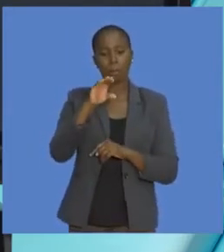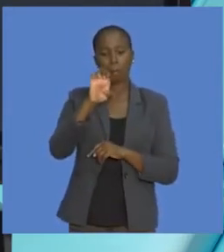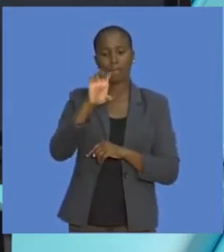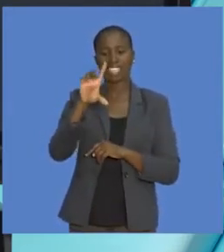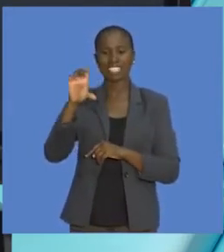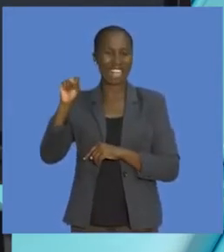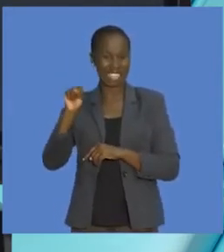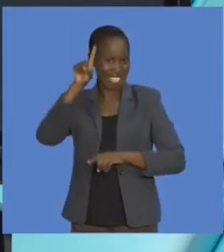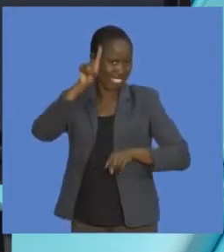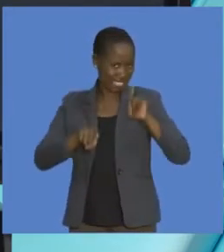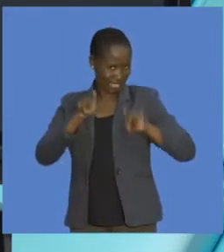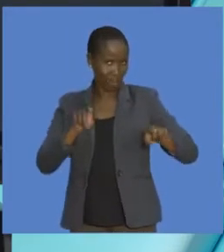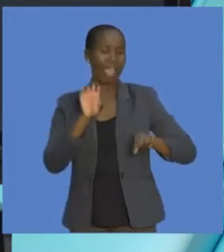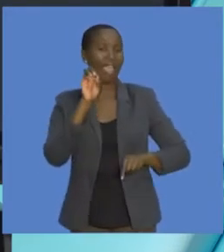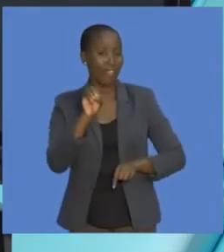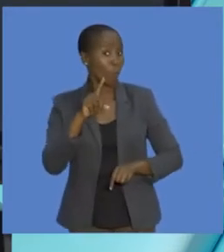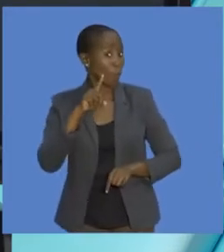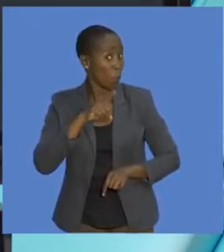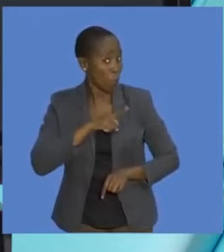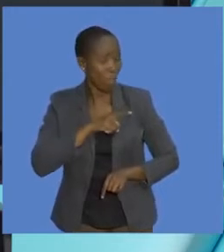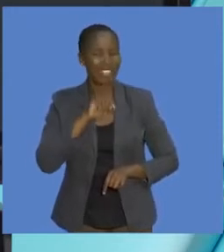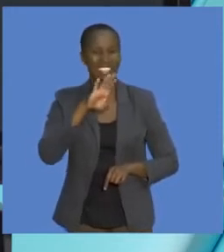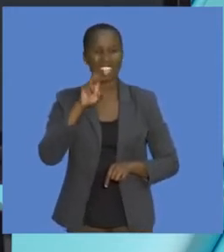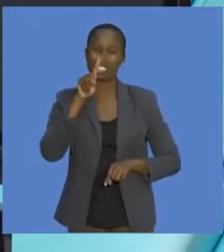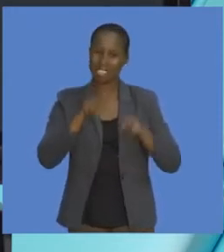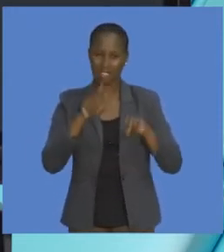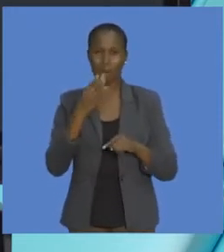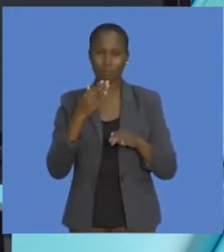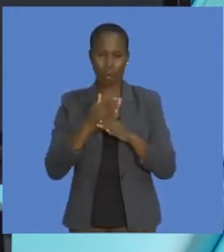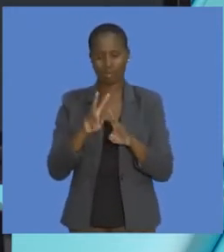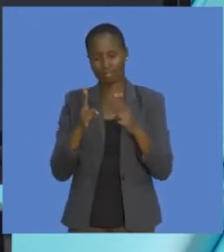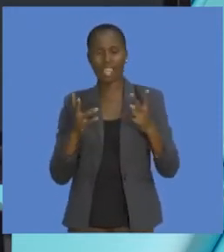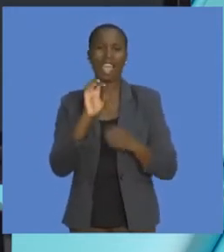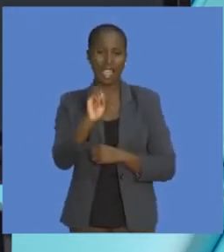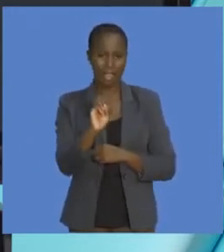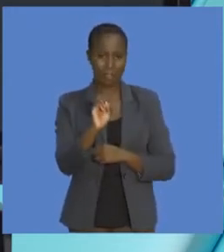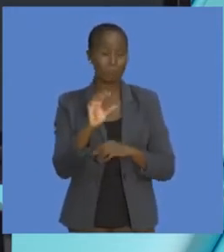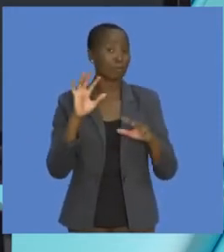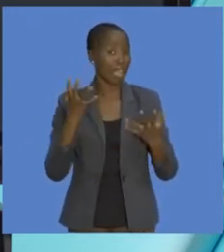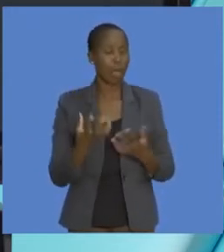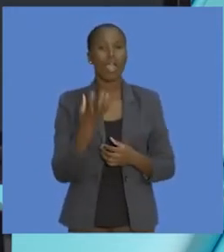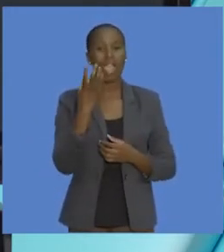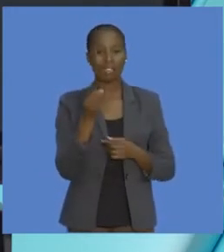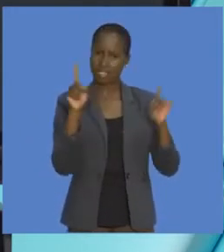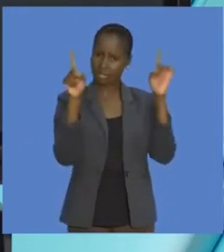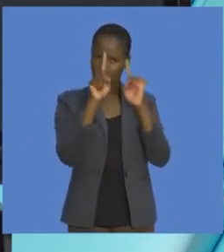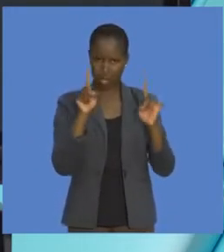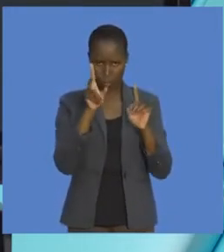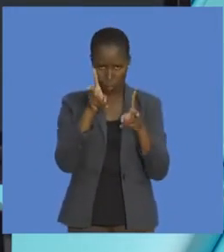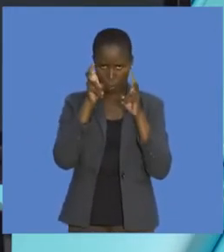are designed to identify certain hormones. On the surface of the cells, there are special recognition signals